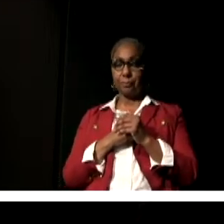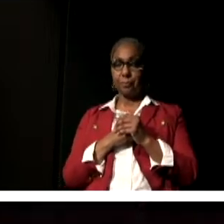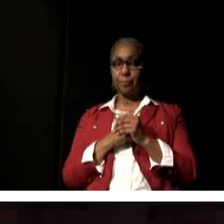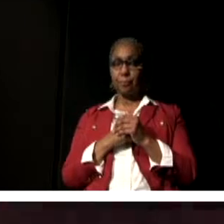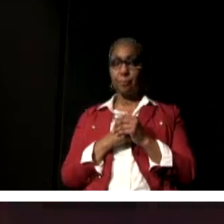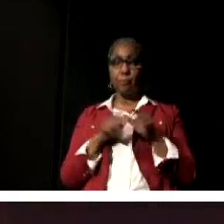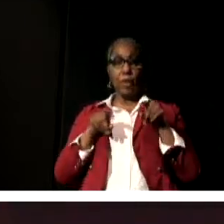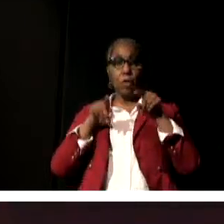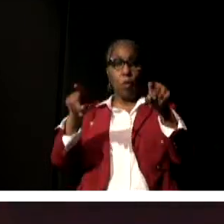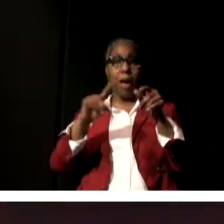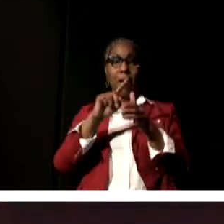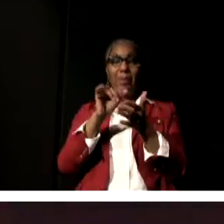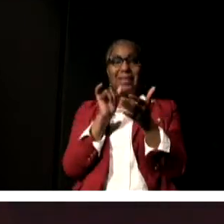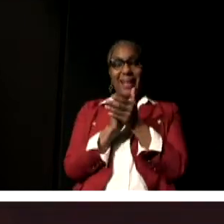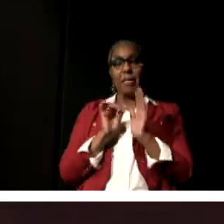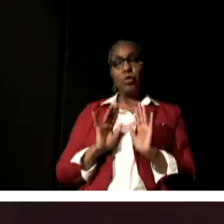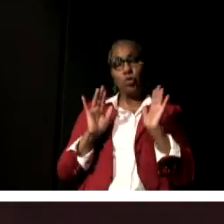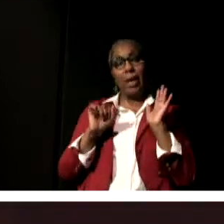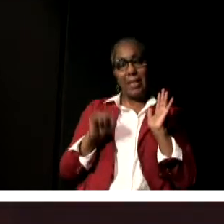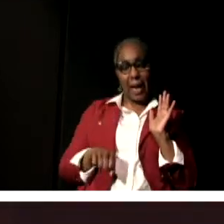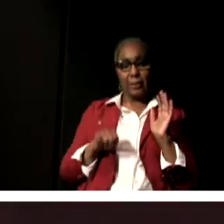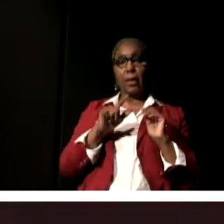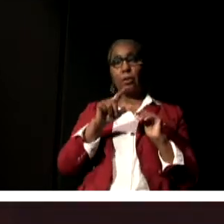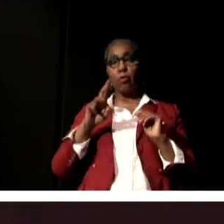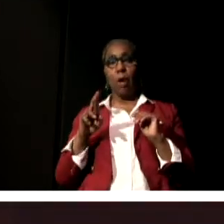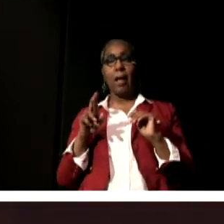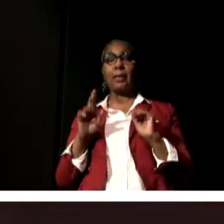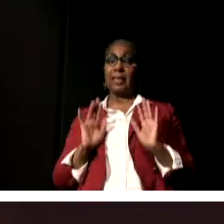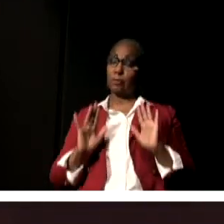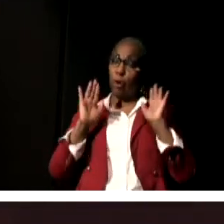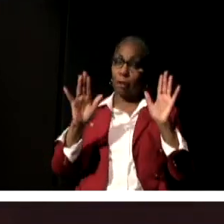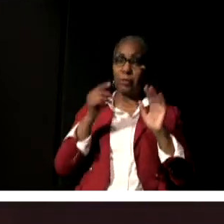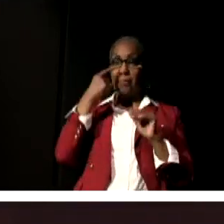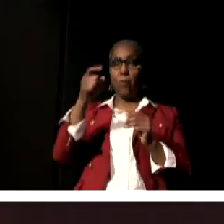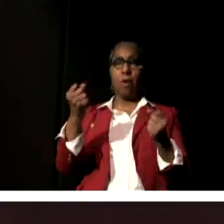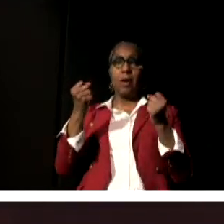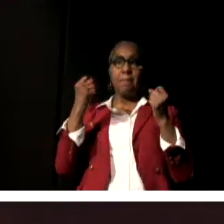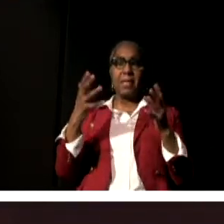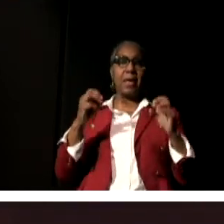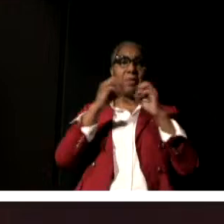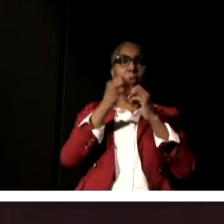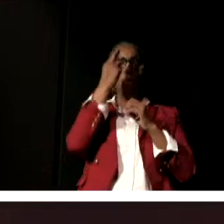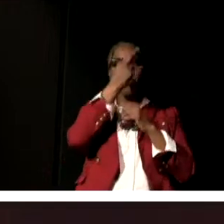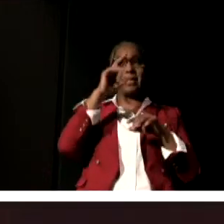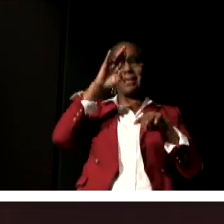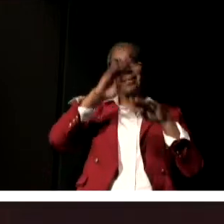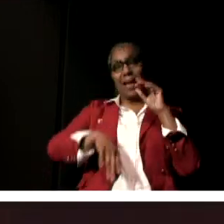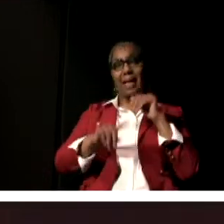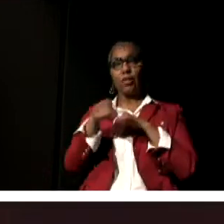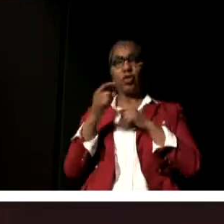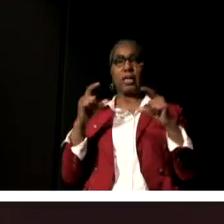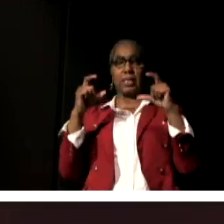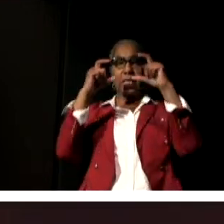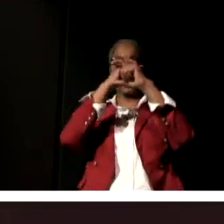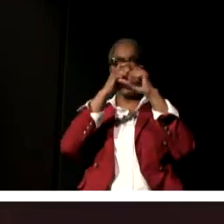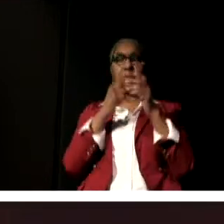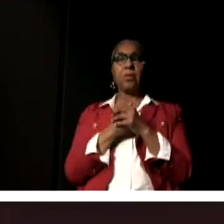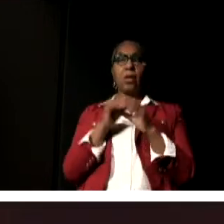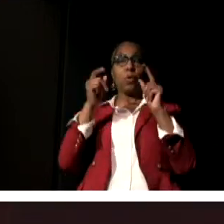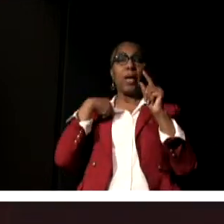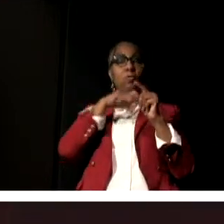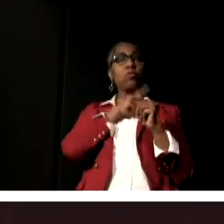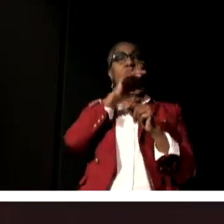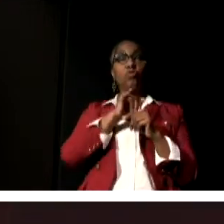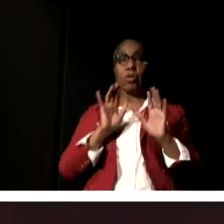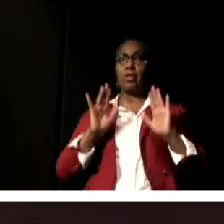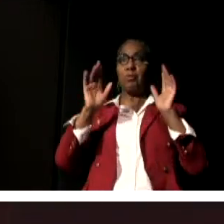And while this is great, Little Rock is awesome for many more reasons than just the eclipse. We are truly a great